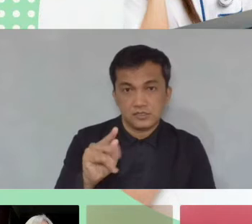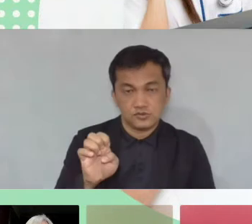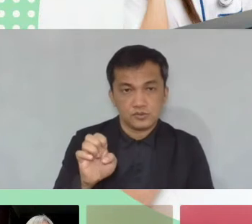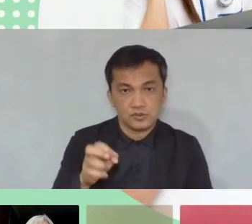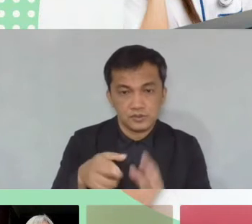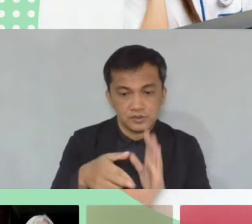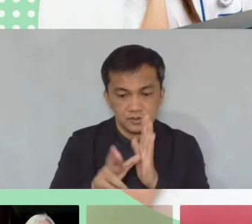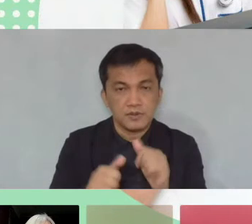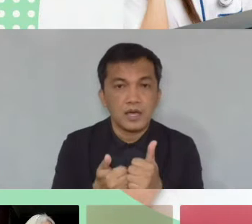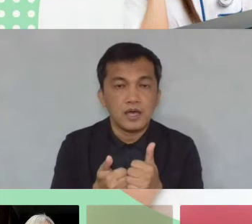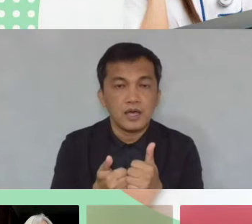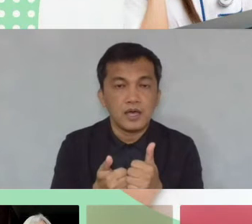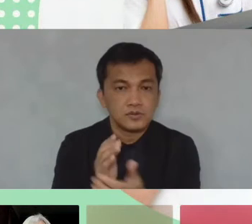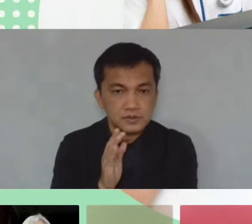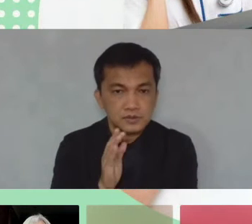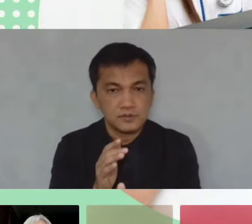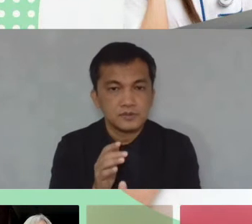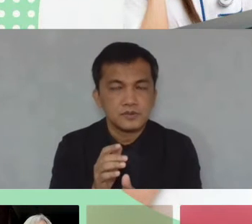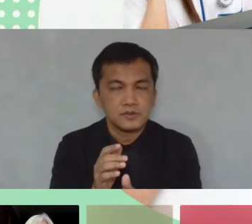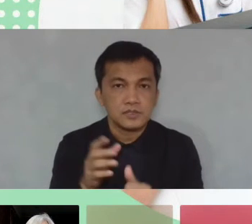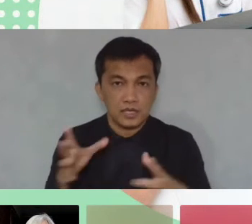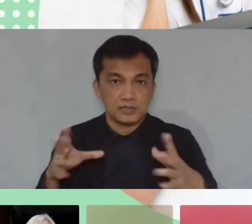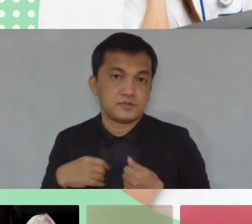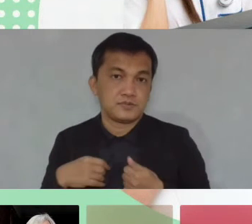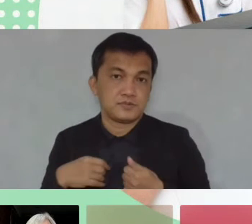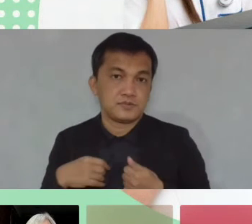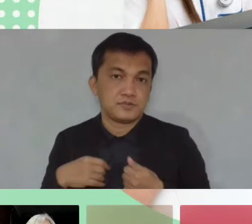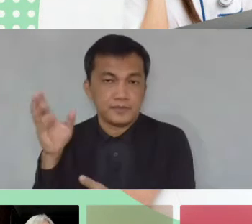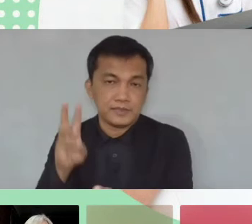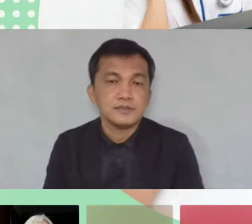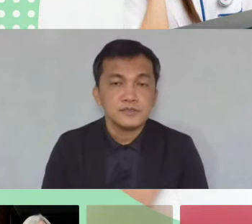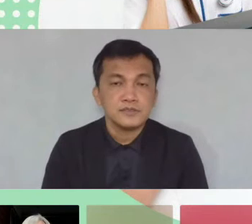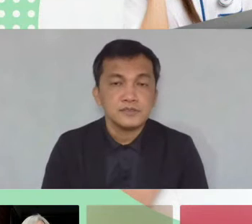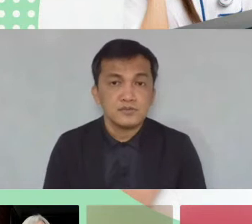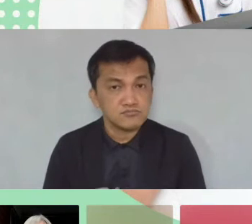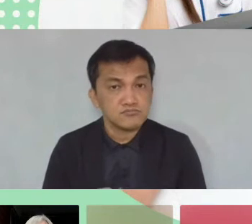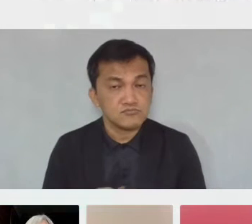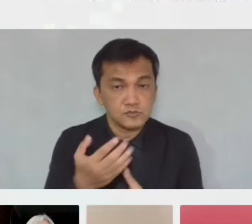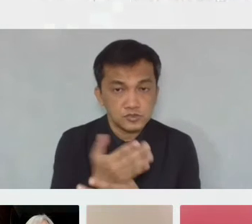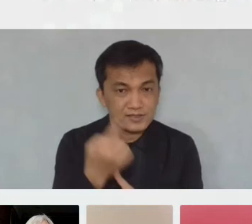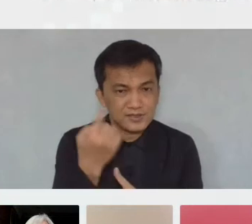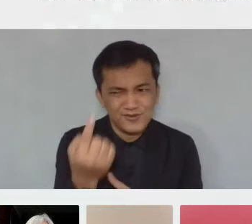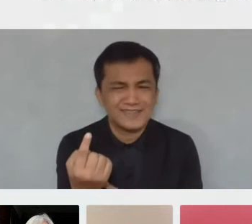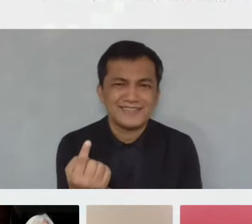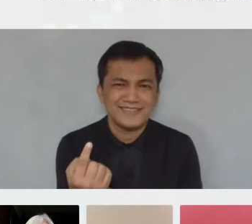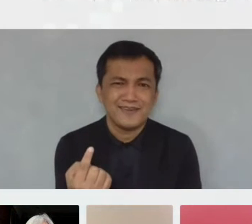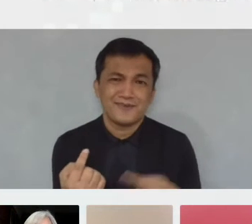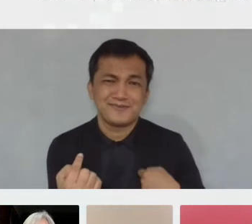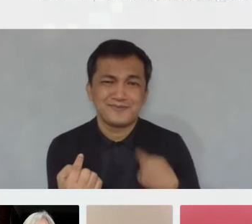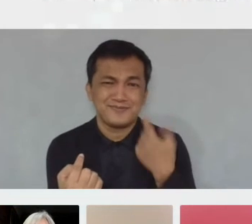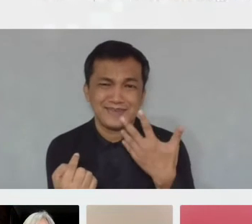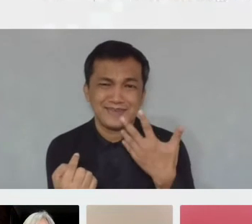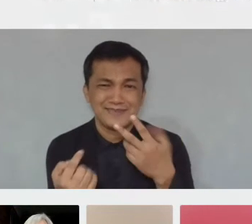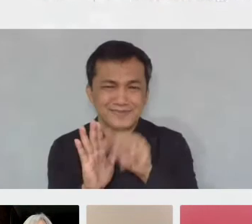as to how the telehealth competencies were set elsewhere. And I'm sharing only one because I have 5